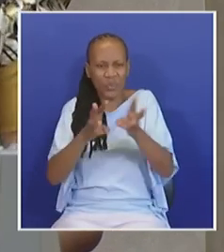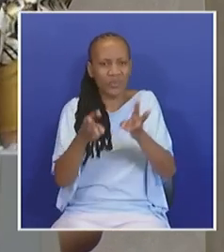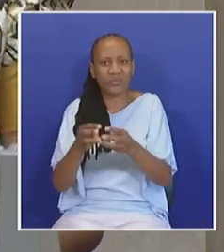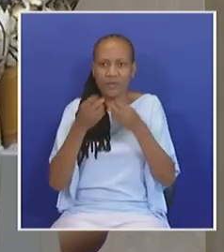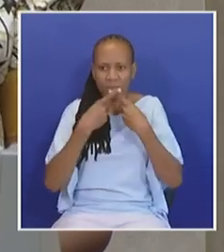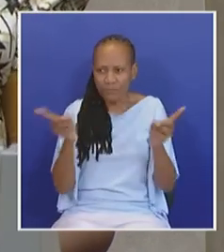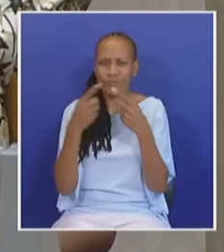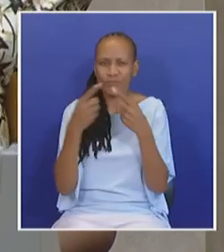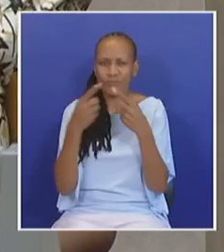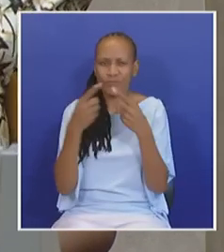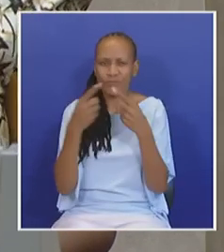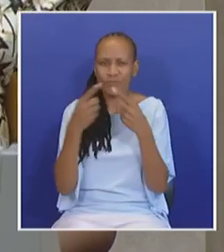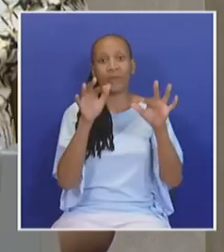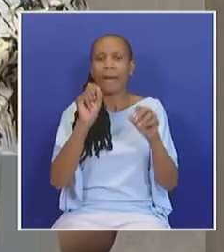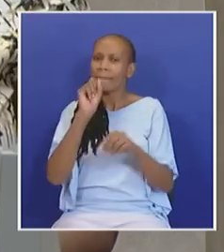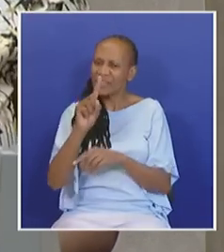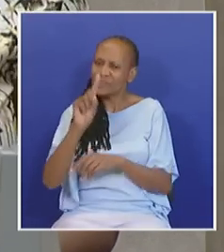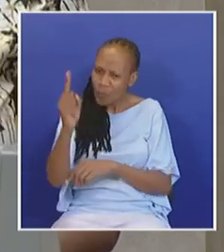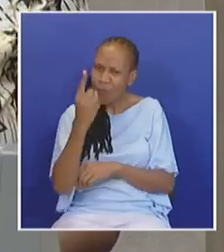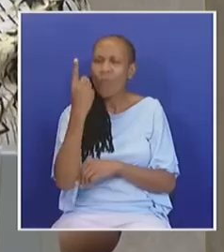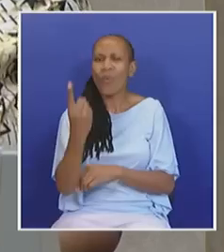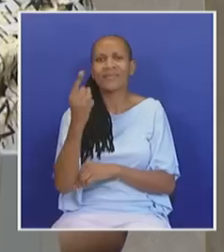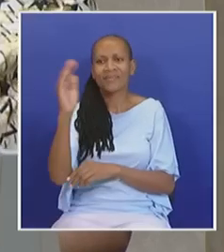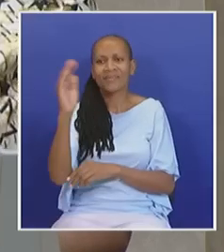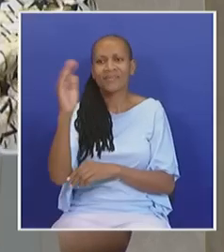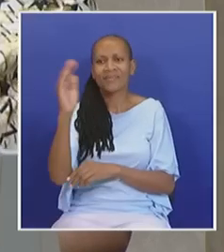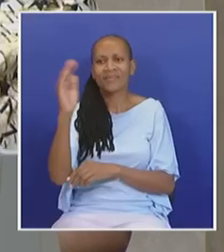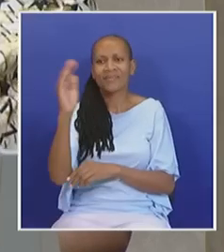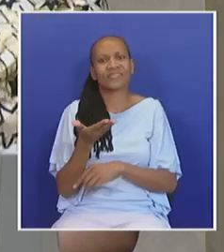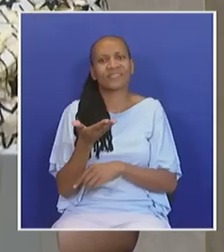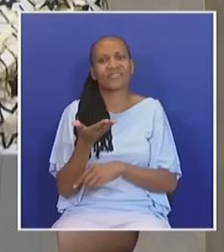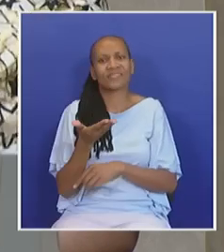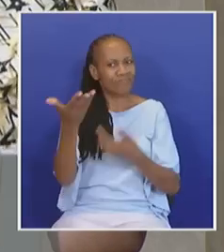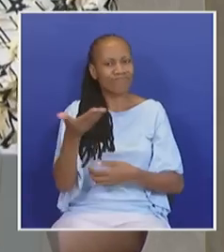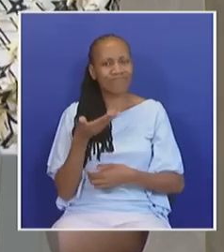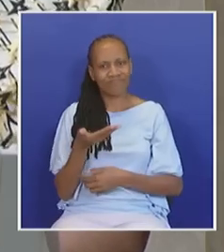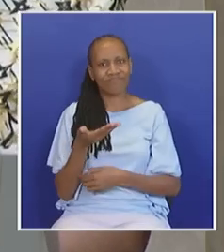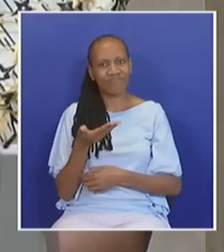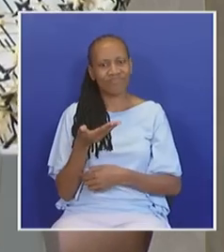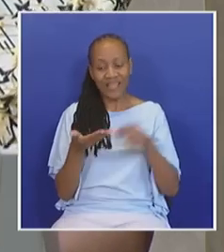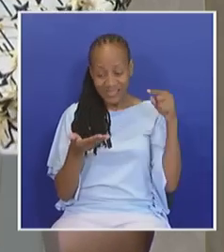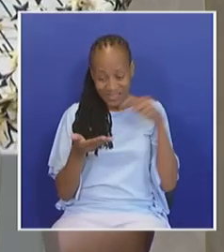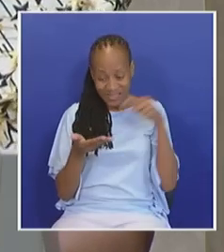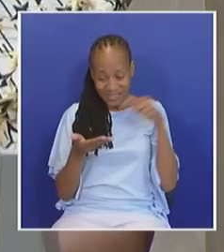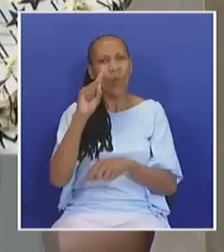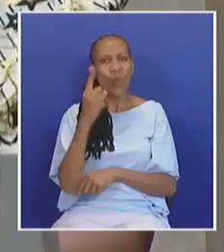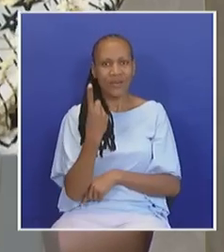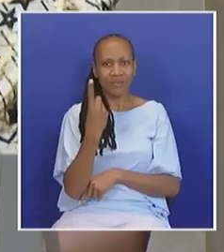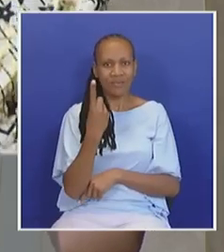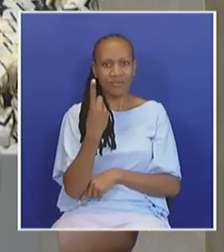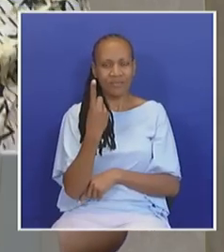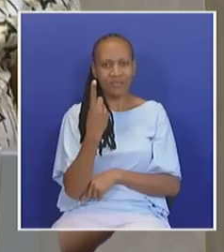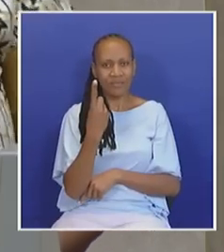submission was received. I must indicate, Honorable Chairperson, that the submission that we got, it was